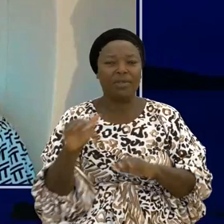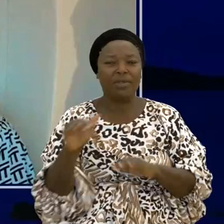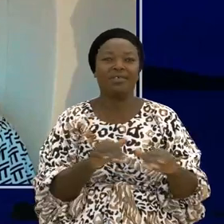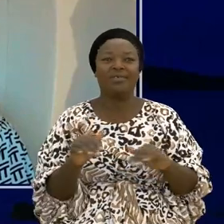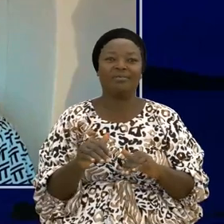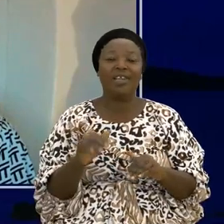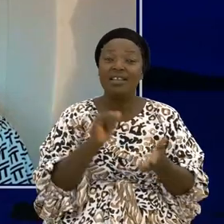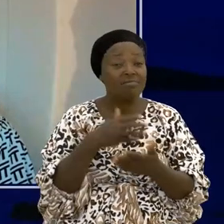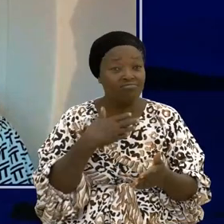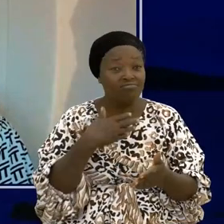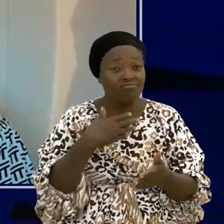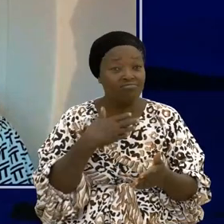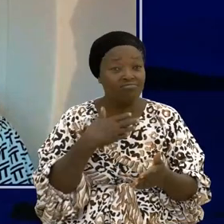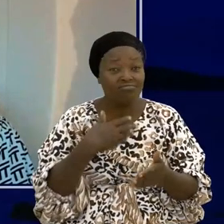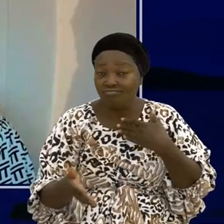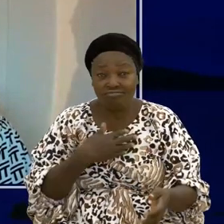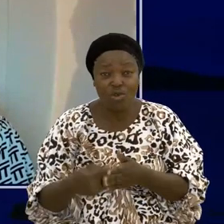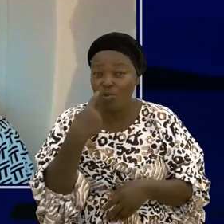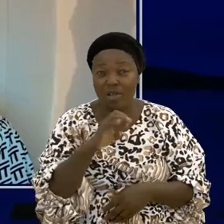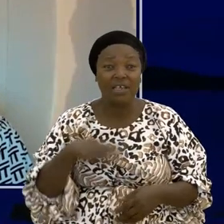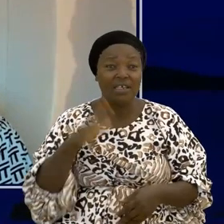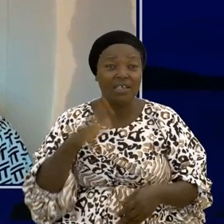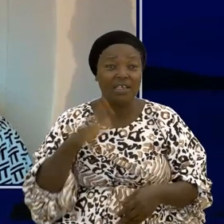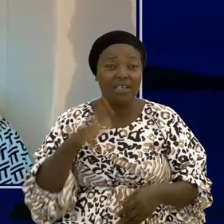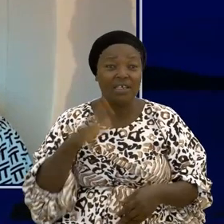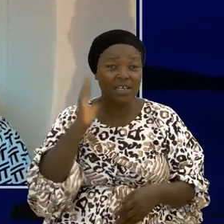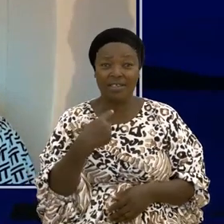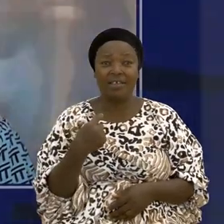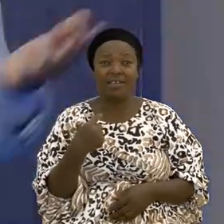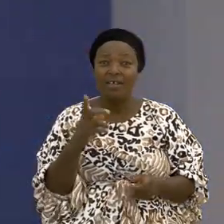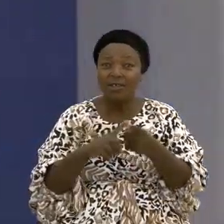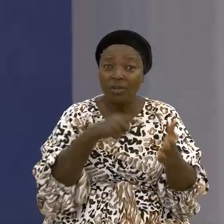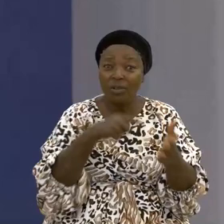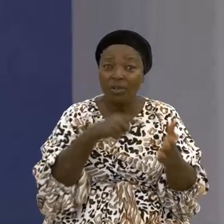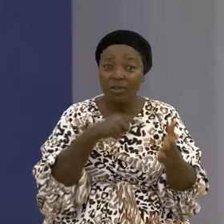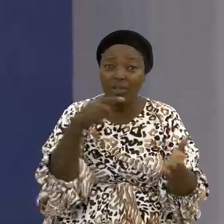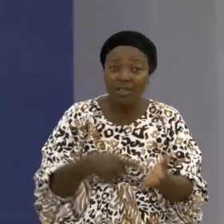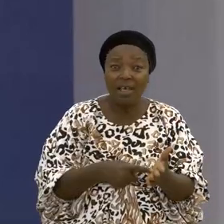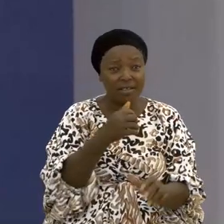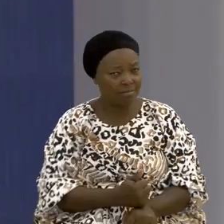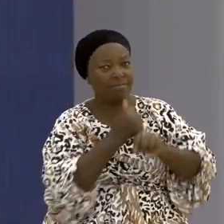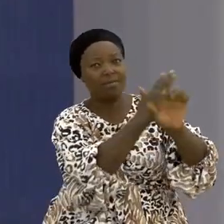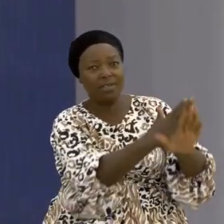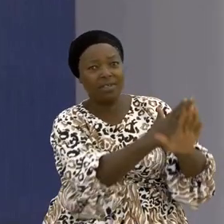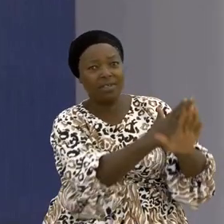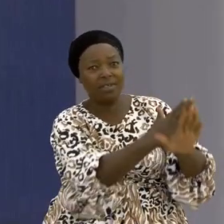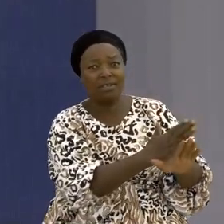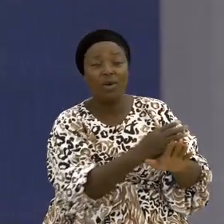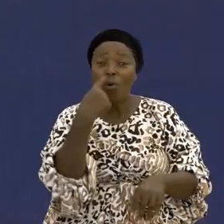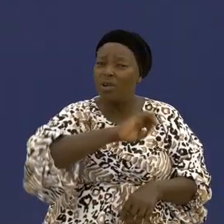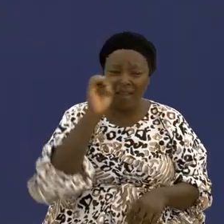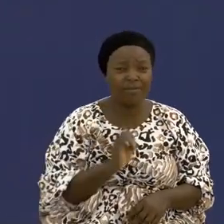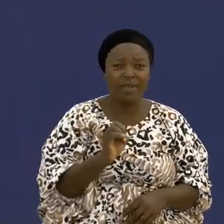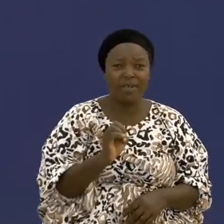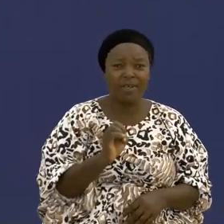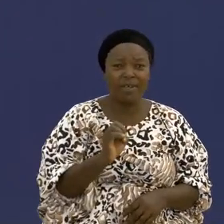That whosoever shall say unto this mountain,